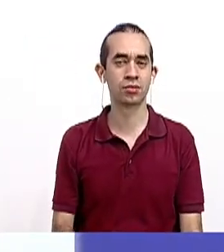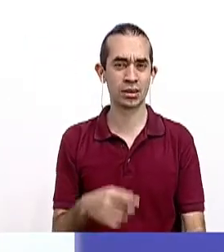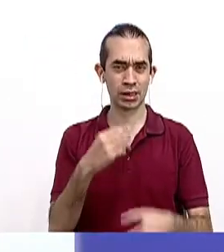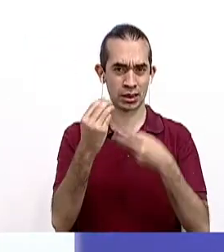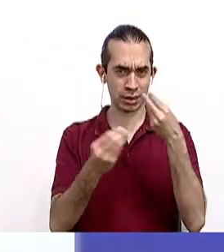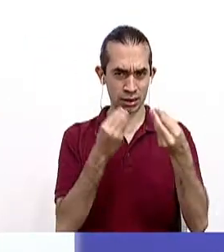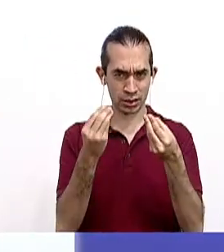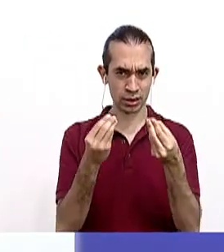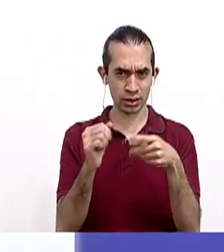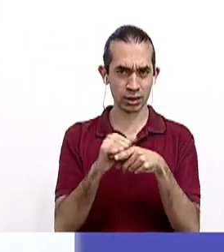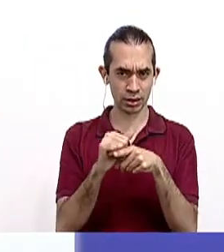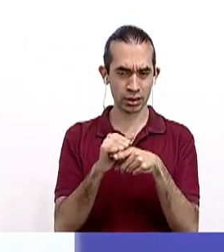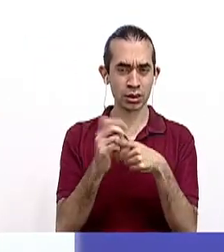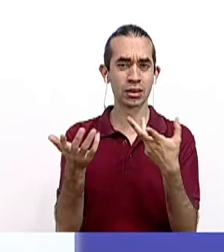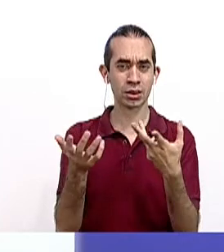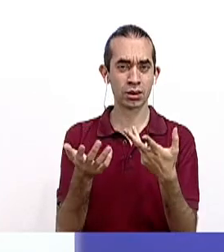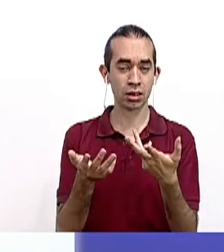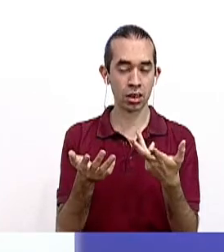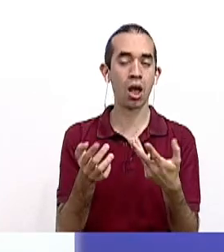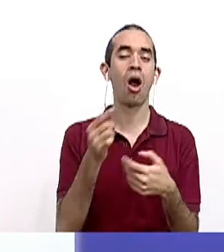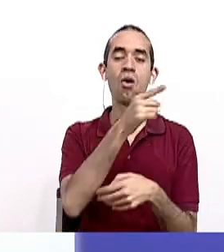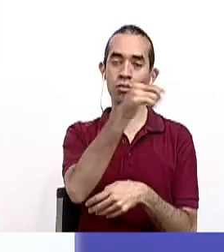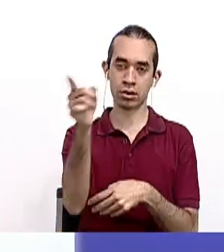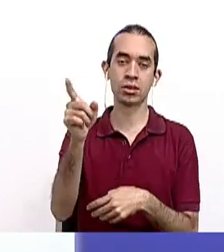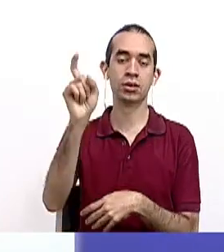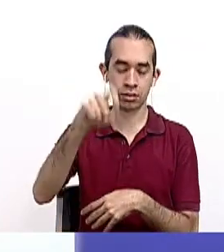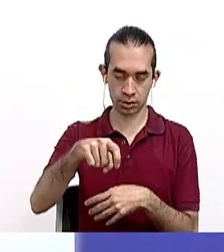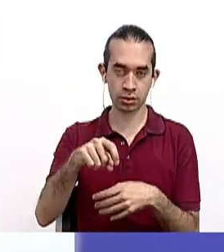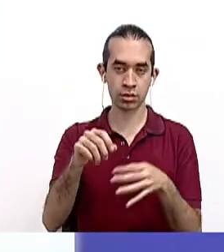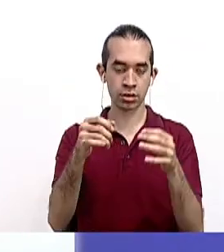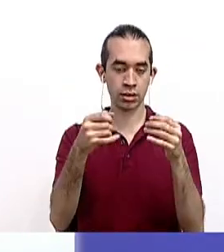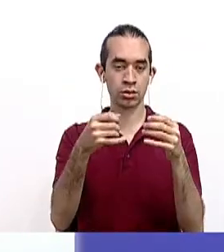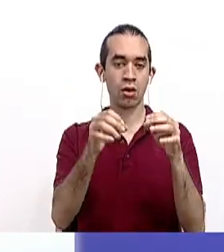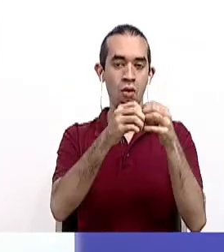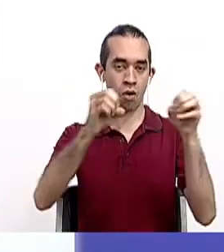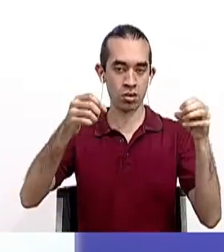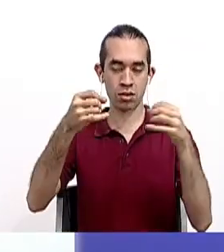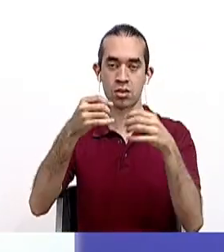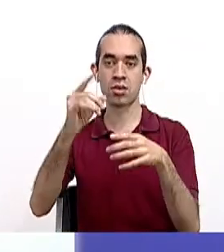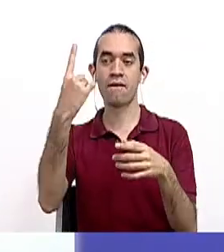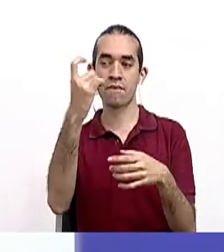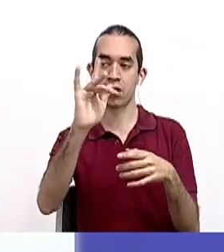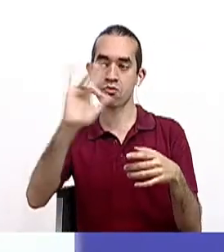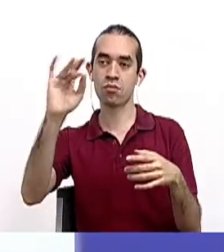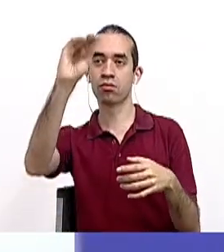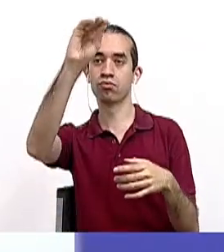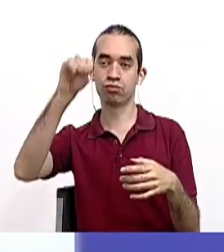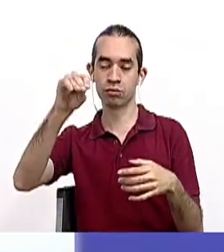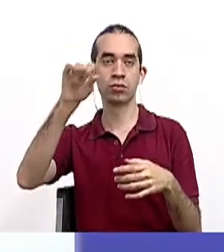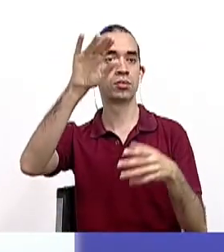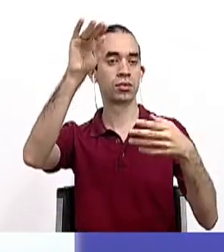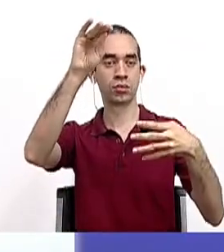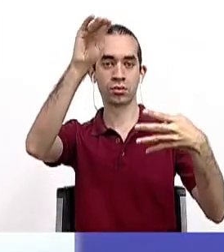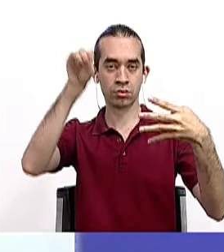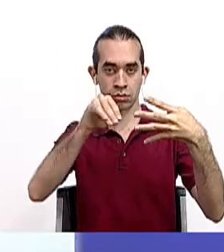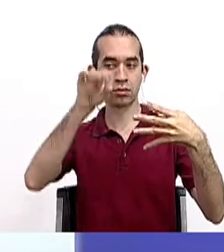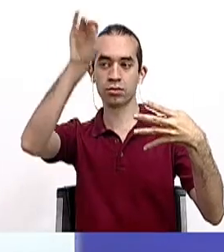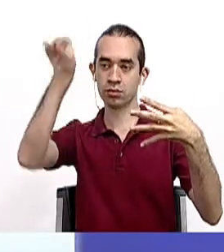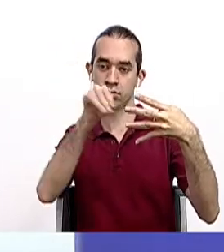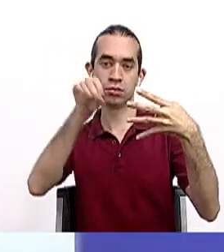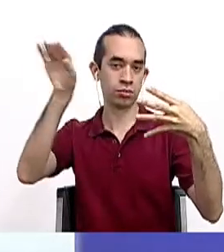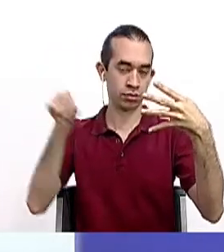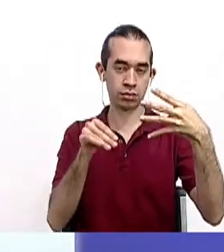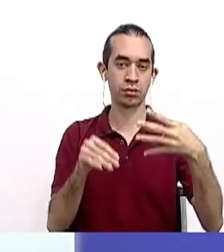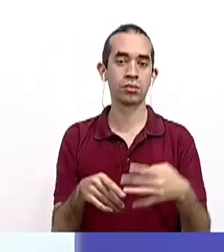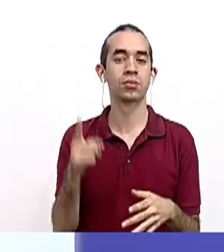this exercise? Yes, you have to complete the sentences with the words from the box. So let's look at